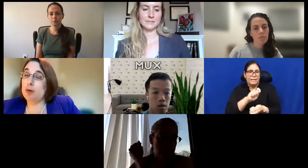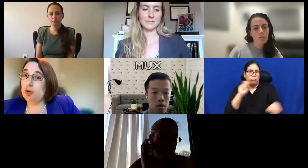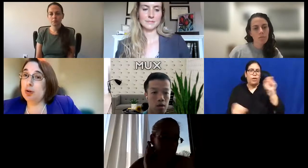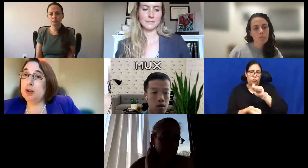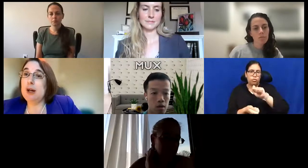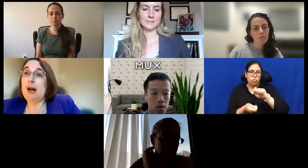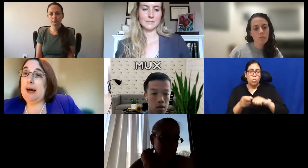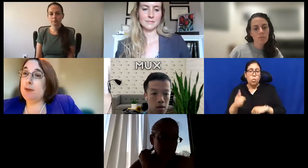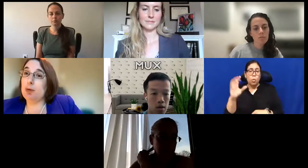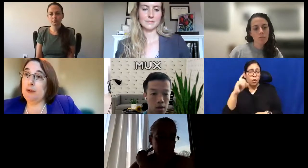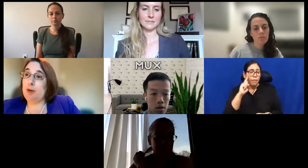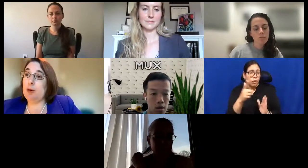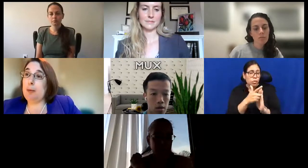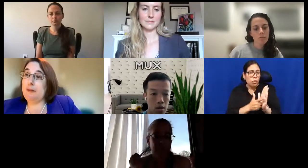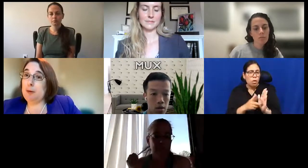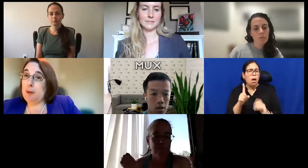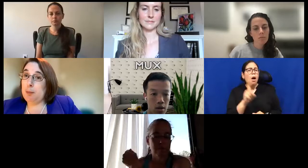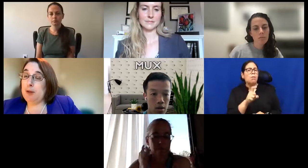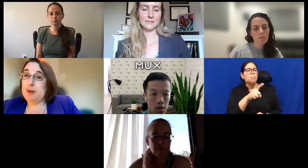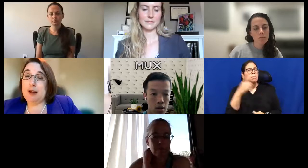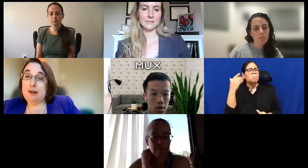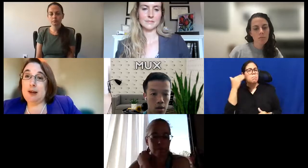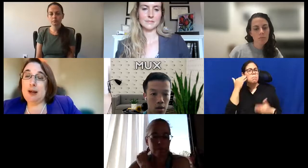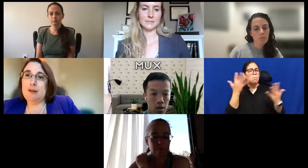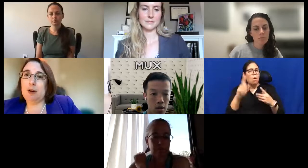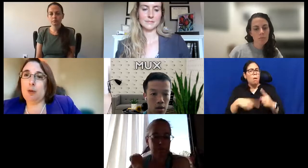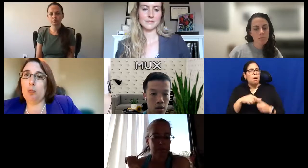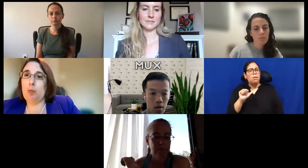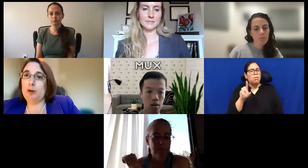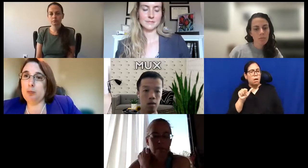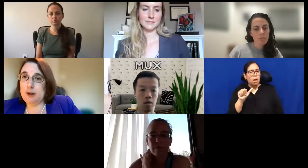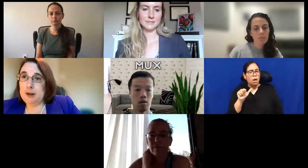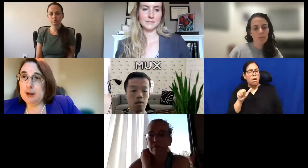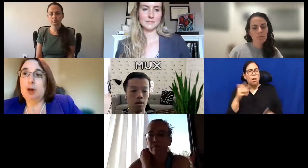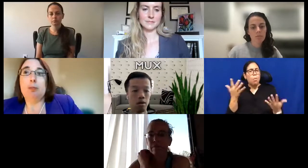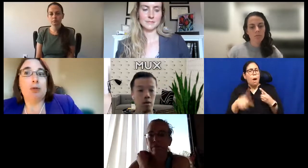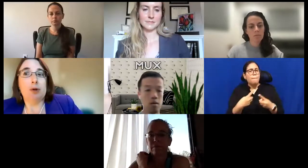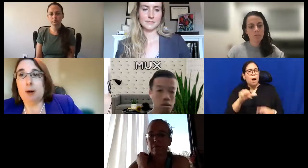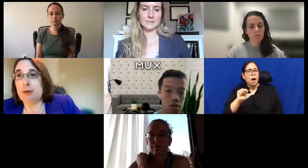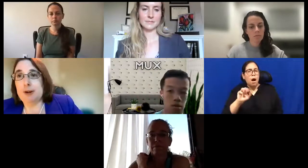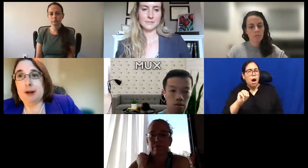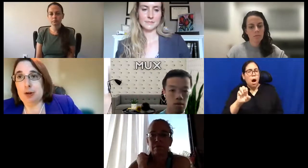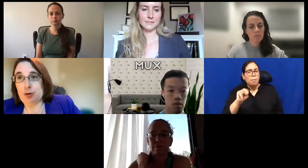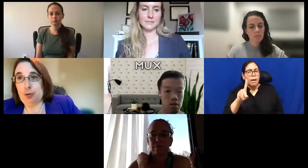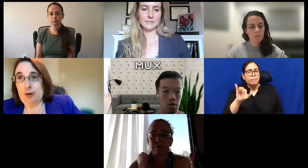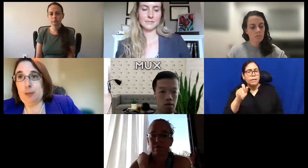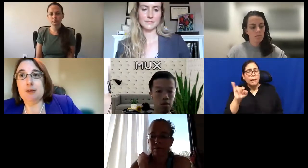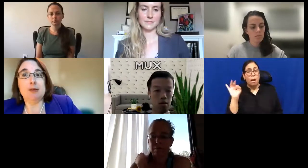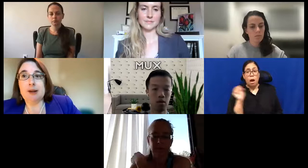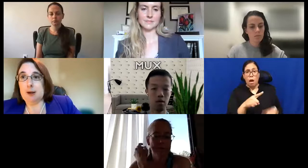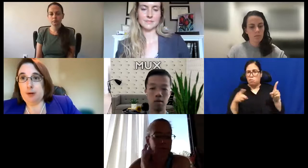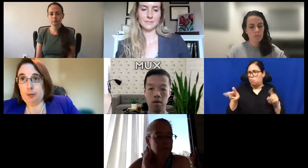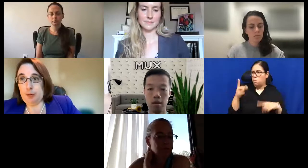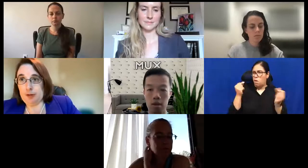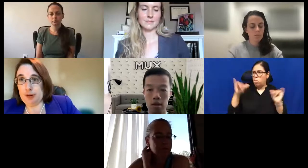for an attorney, ask them what they know about the amendment to the ADA. If they go, what do you mean? Probably not a good lawyer. It means they're